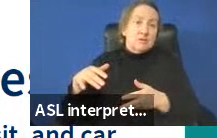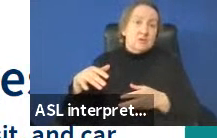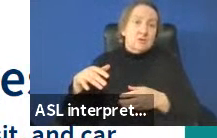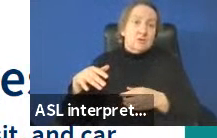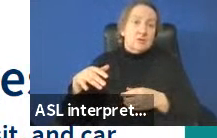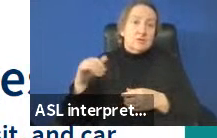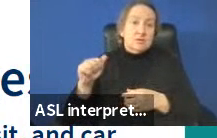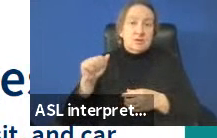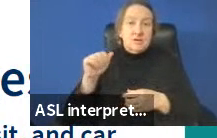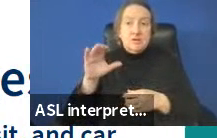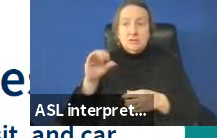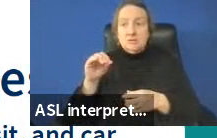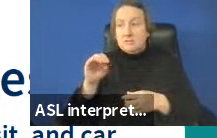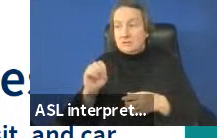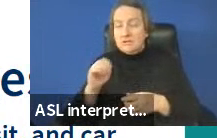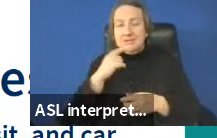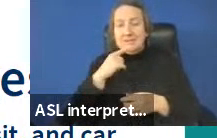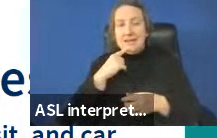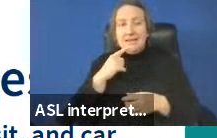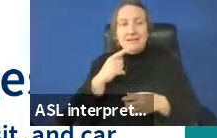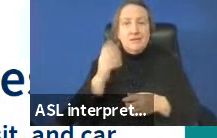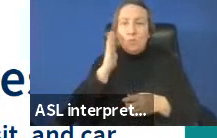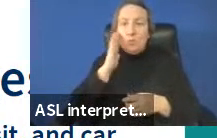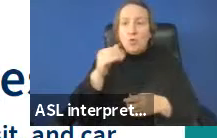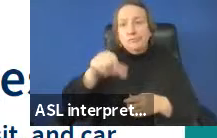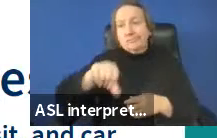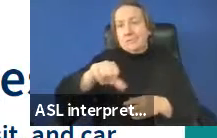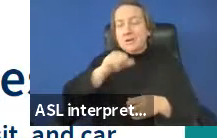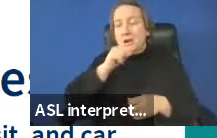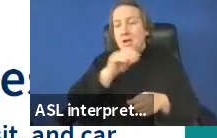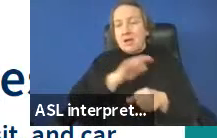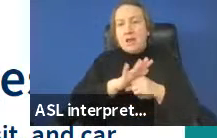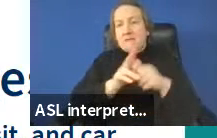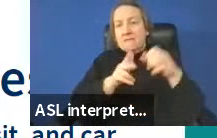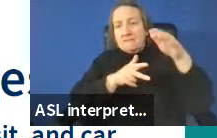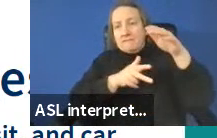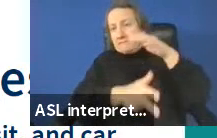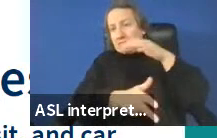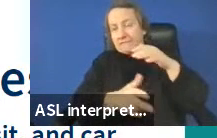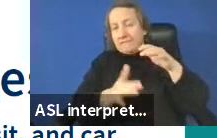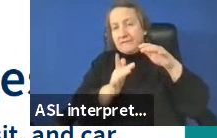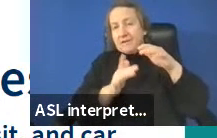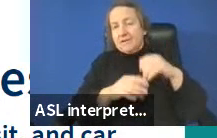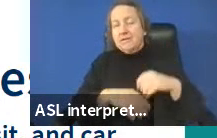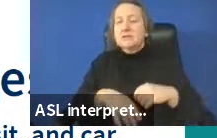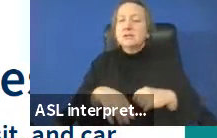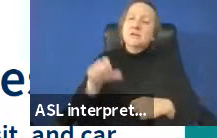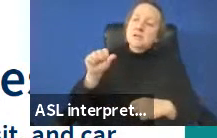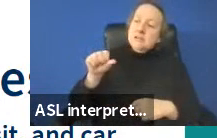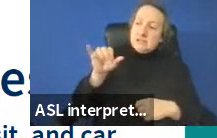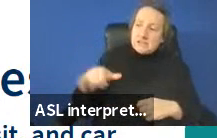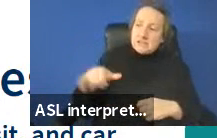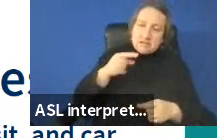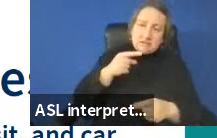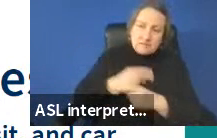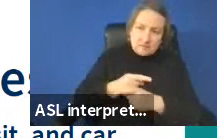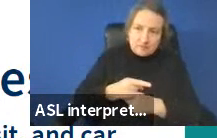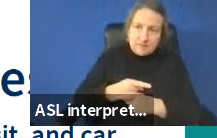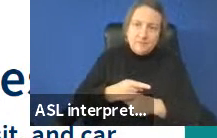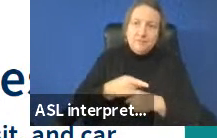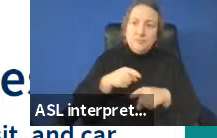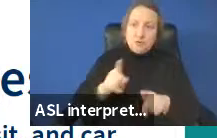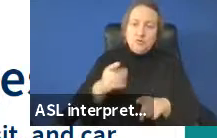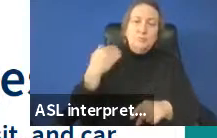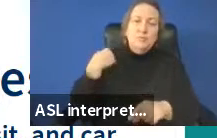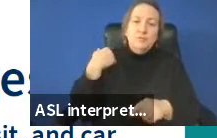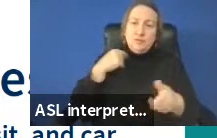the Army Corps of Engineers indicated that they would reject it for insufficient clearance. Yeah, that is true. During the